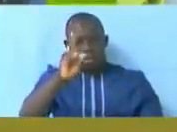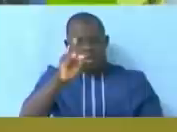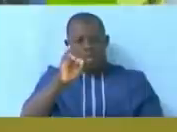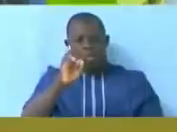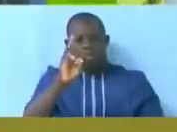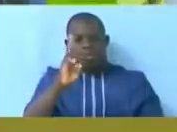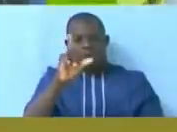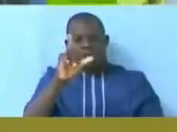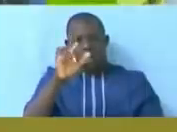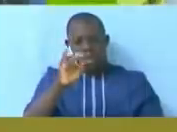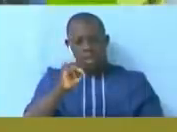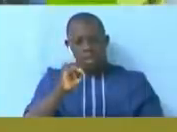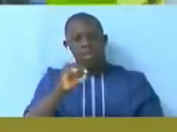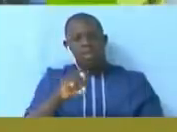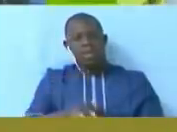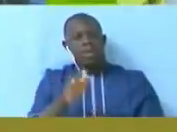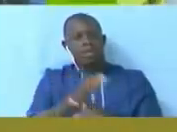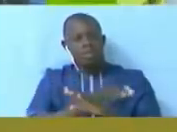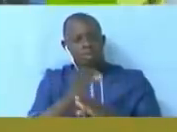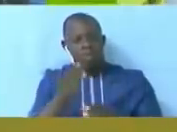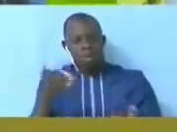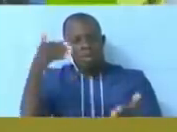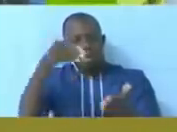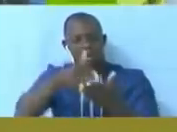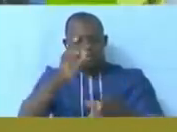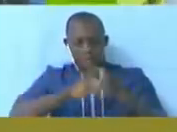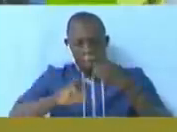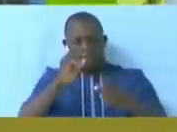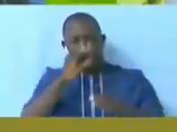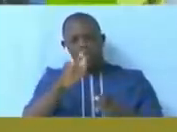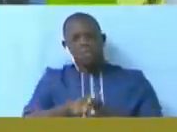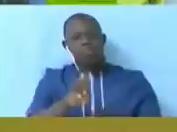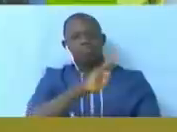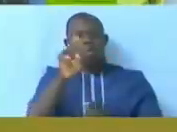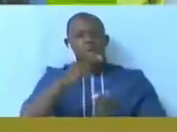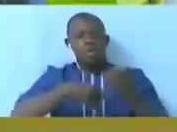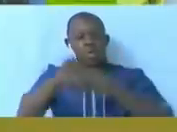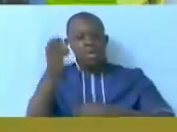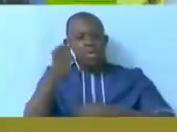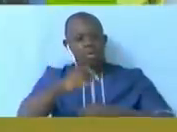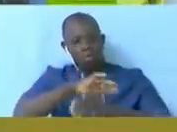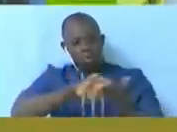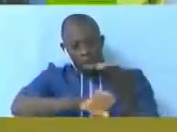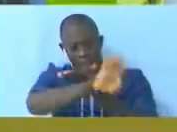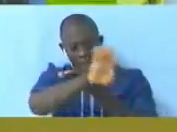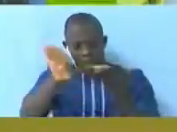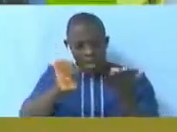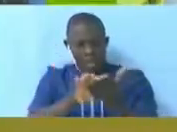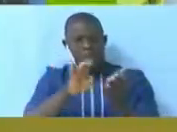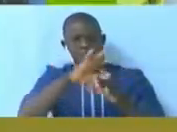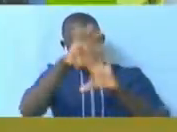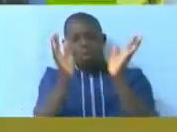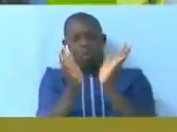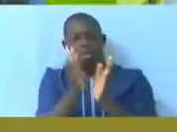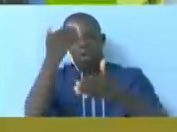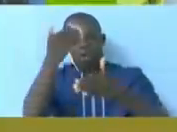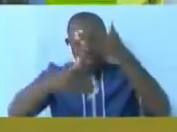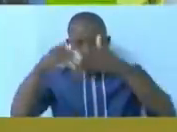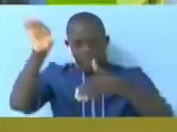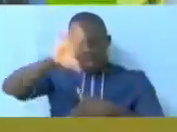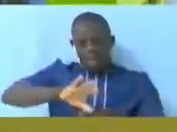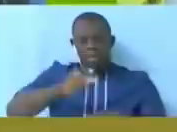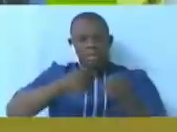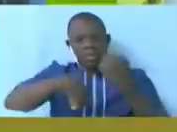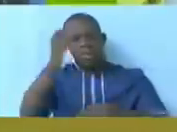did not sell to them all that parcel of land. Ning Abdullah Cham ning anata keno nyi dingira nyi ako aman nyi keno nyi dingira yeme be sanzang amo